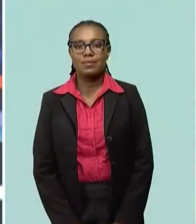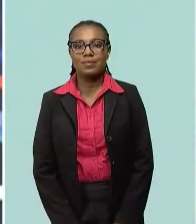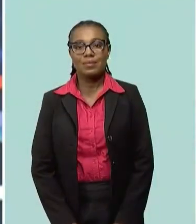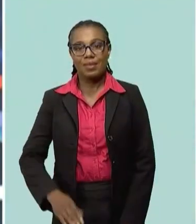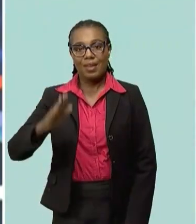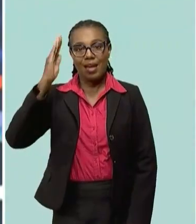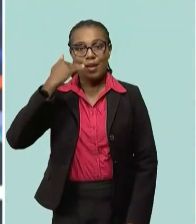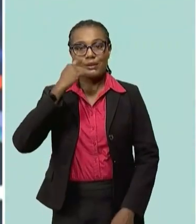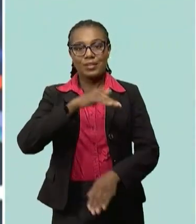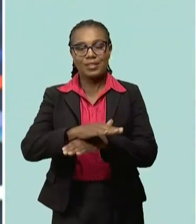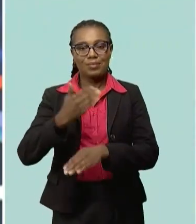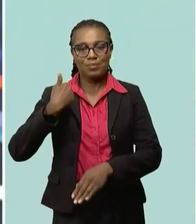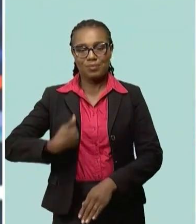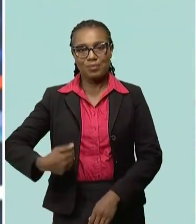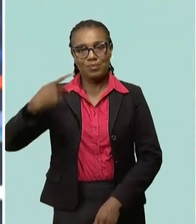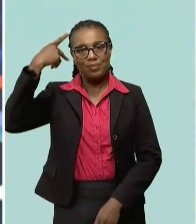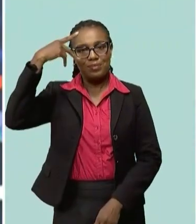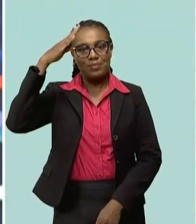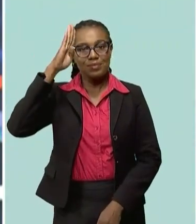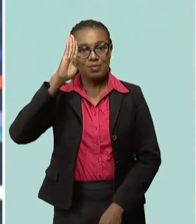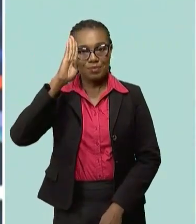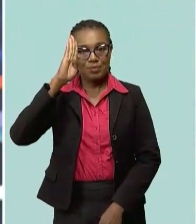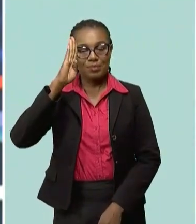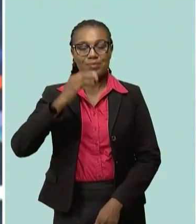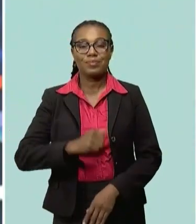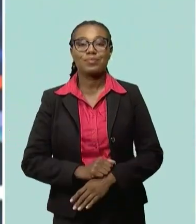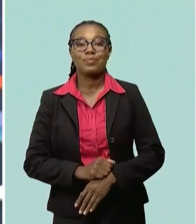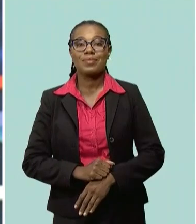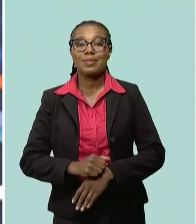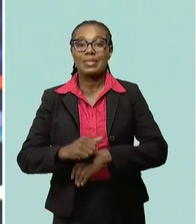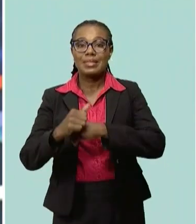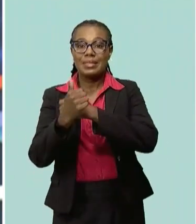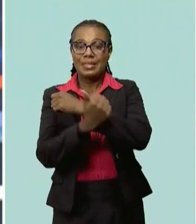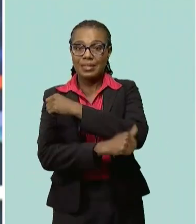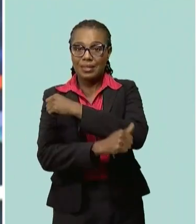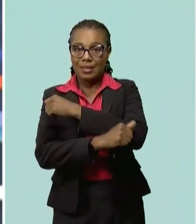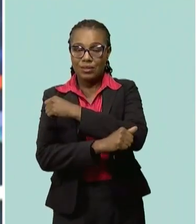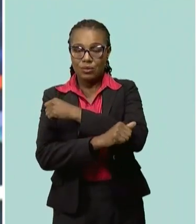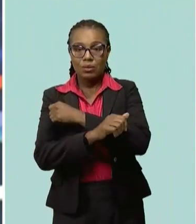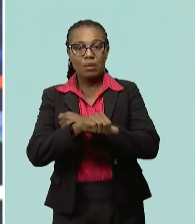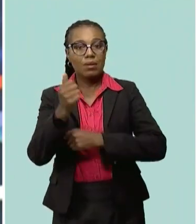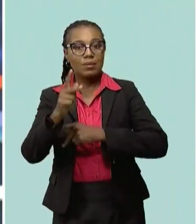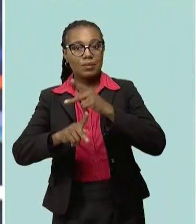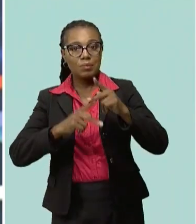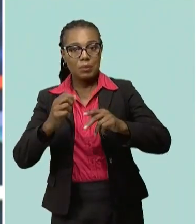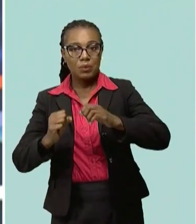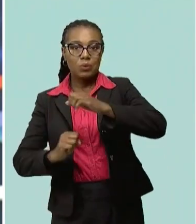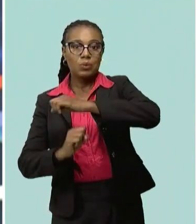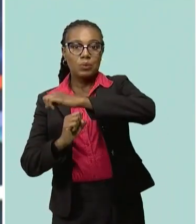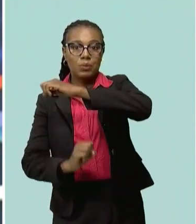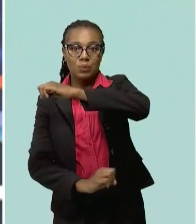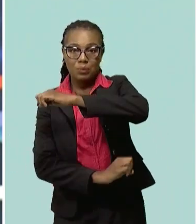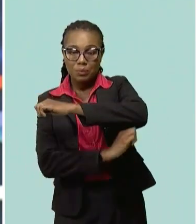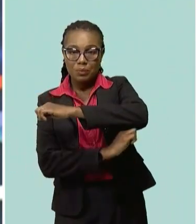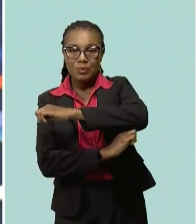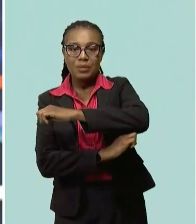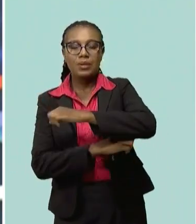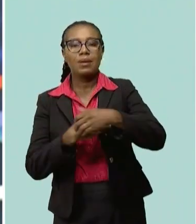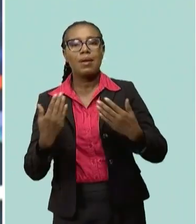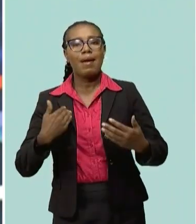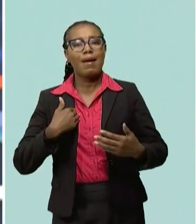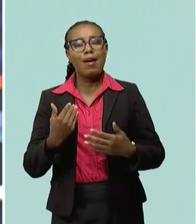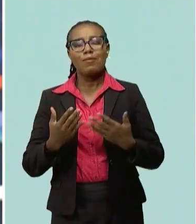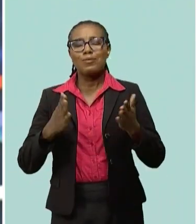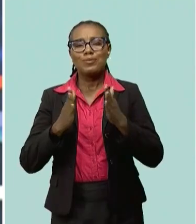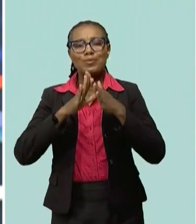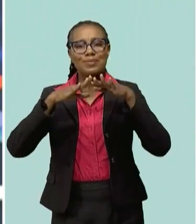Good evening, I'm Pearson Bowen. Residents of Bawden's St. Andrew and others who use the bridge bearing that name will soon have